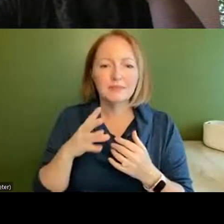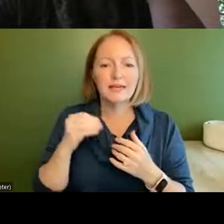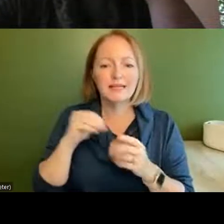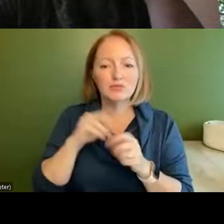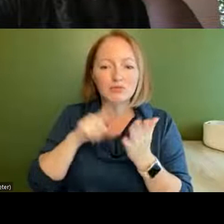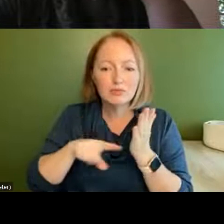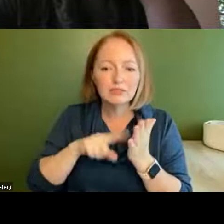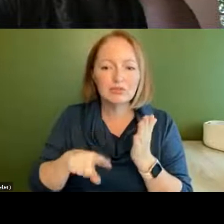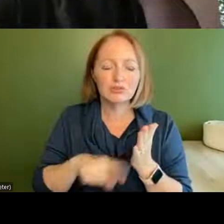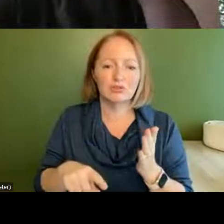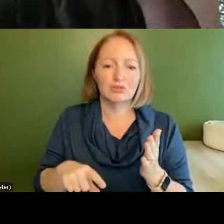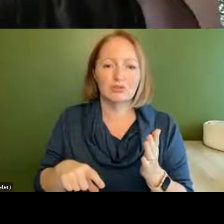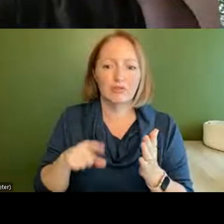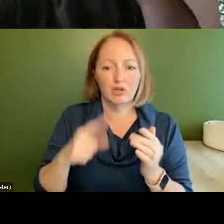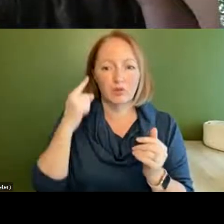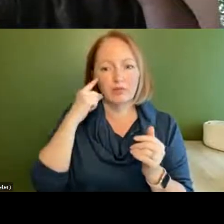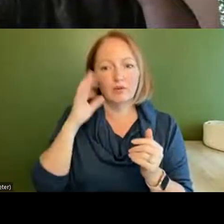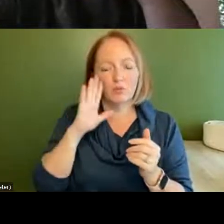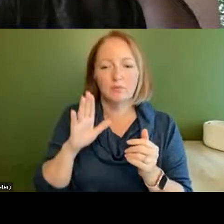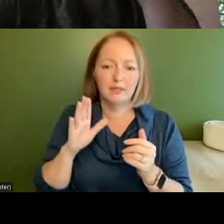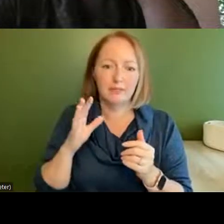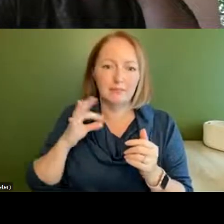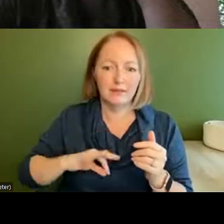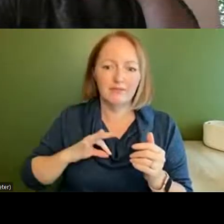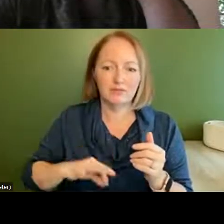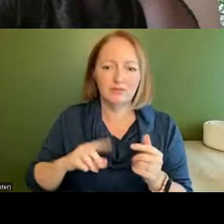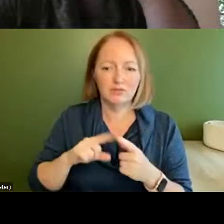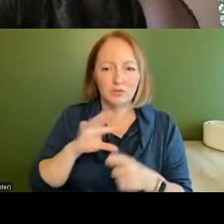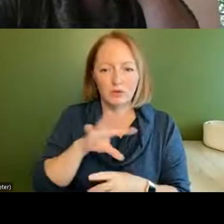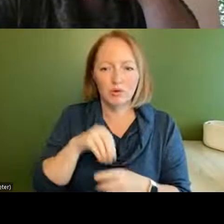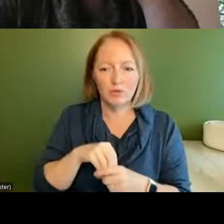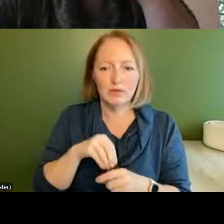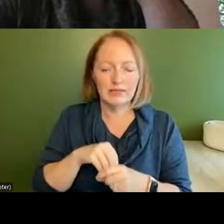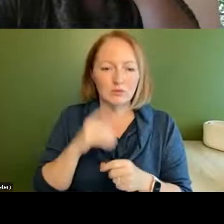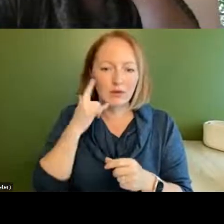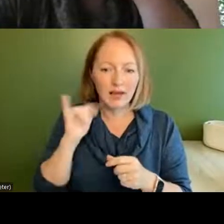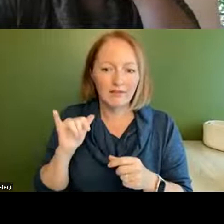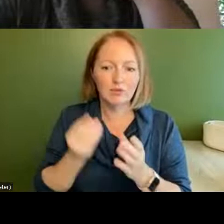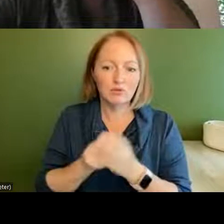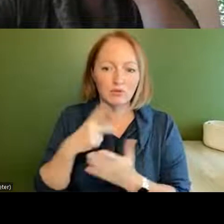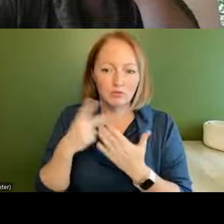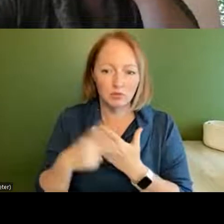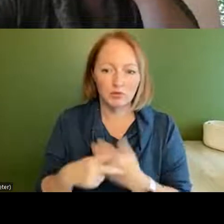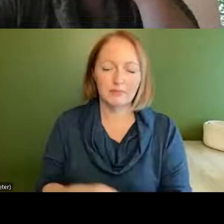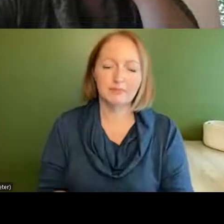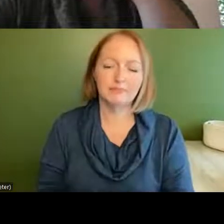research that you think would be particularly beneficial to incorporate into the California Growth Program.